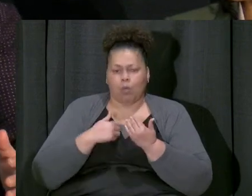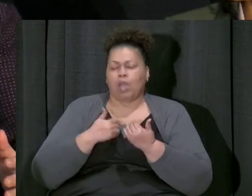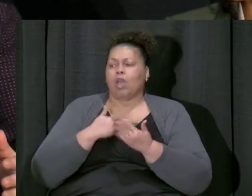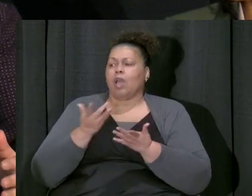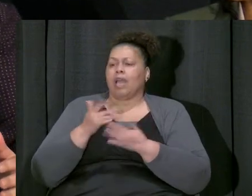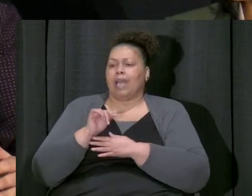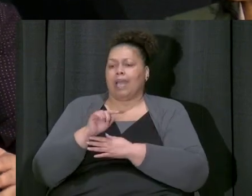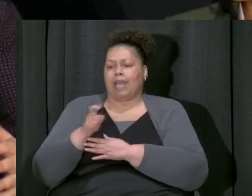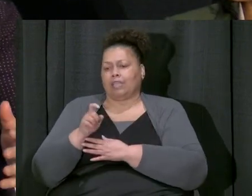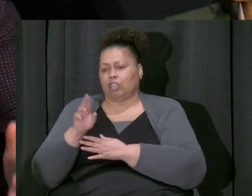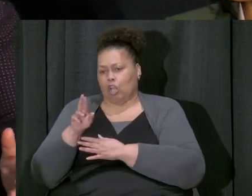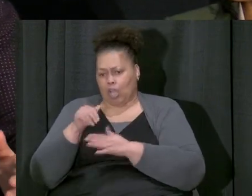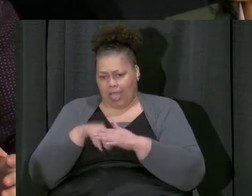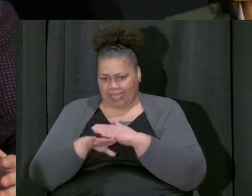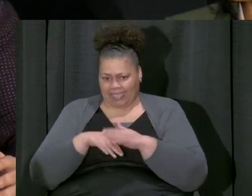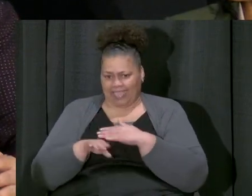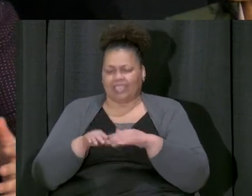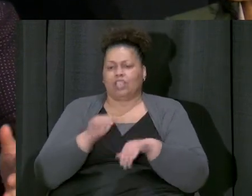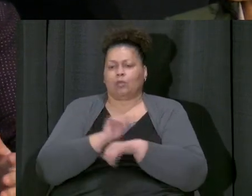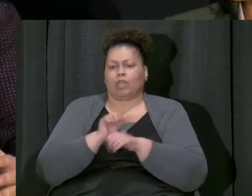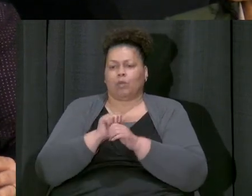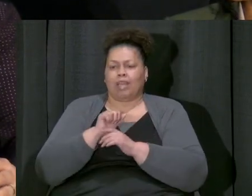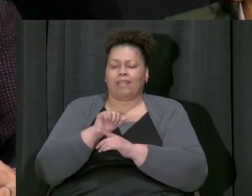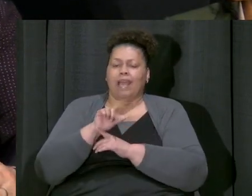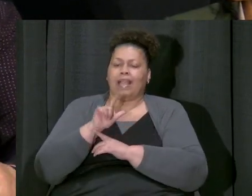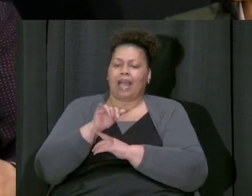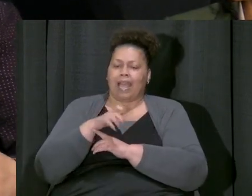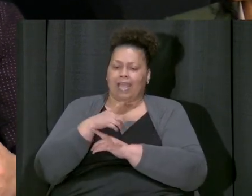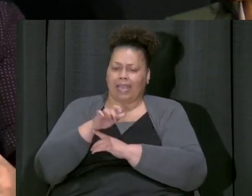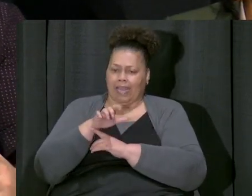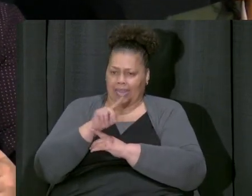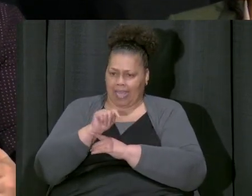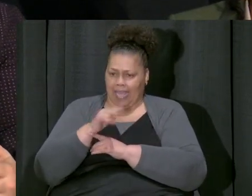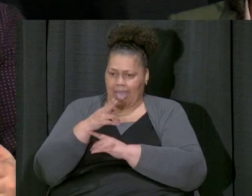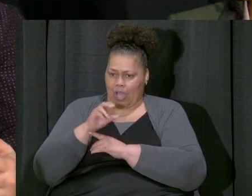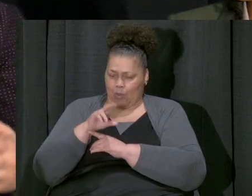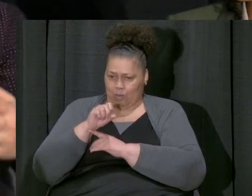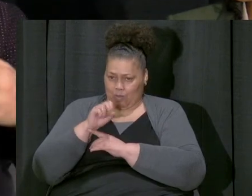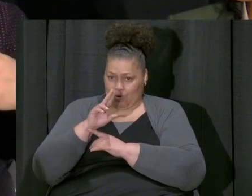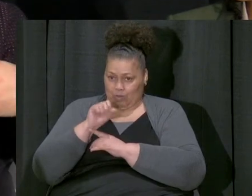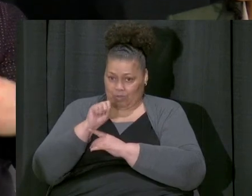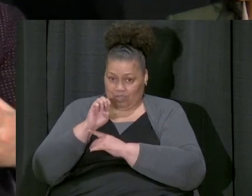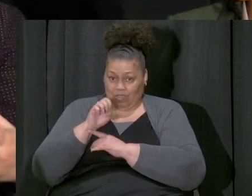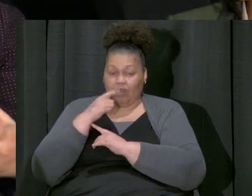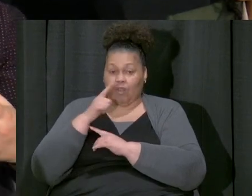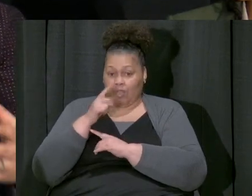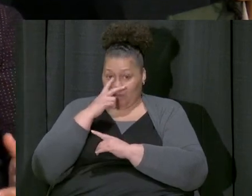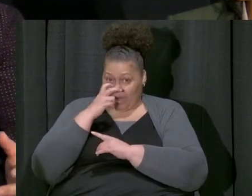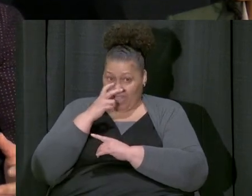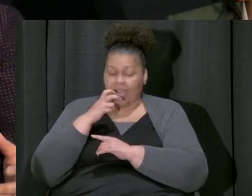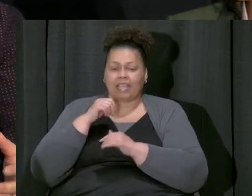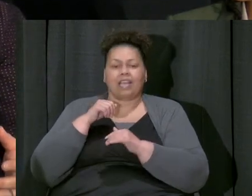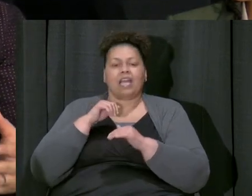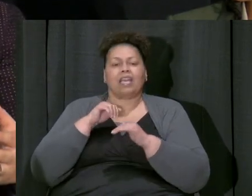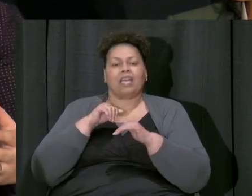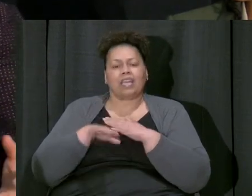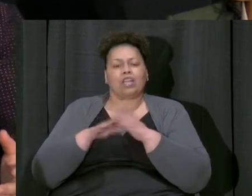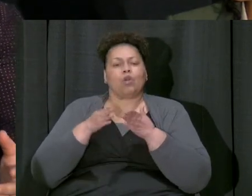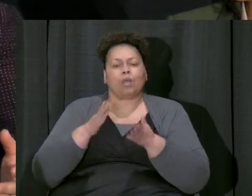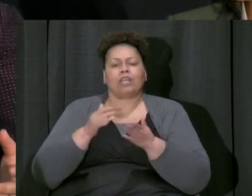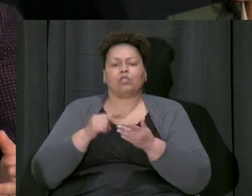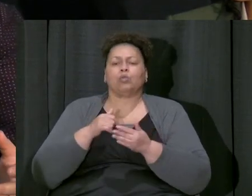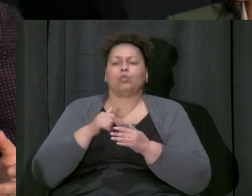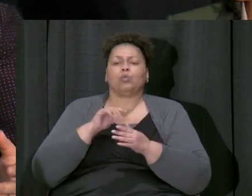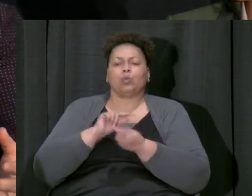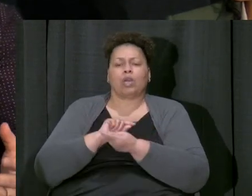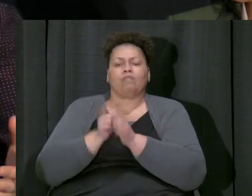is working with Lighthouse for the Blind and Benetech on a way to convert nonverbal communication into